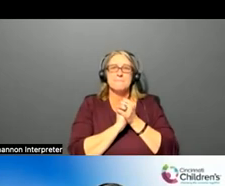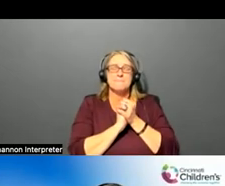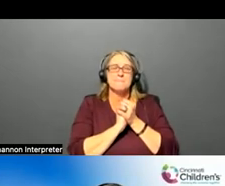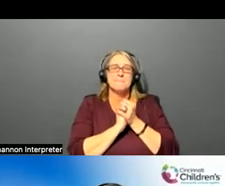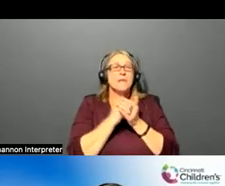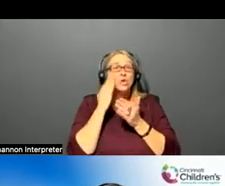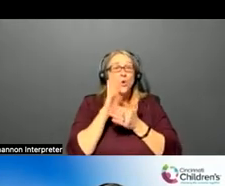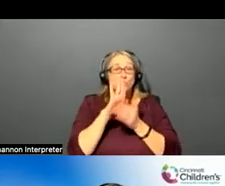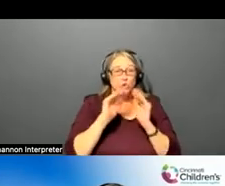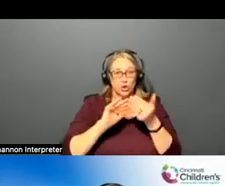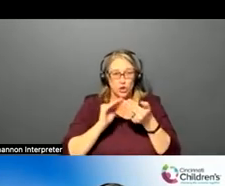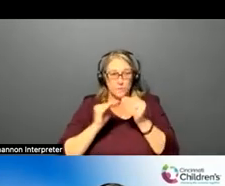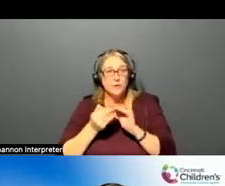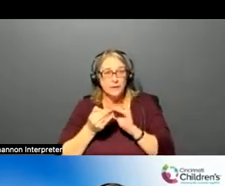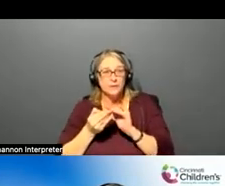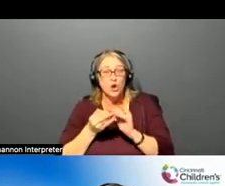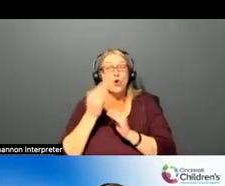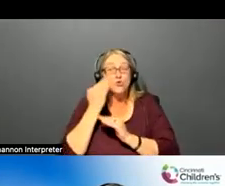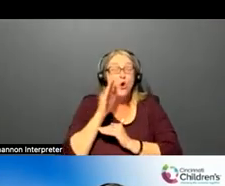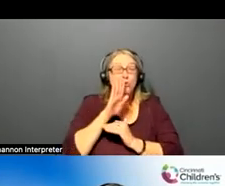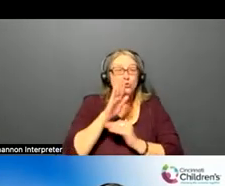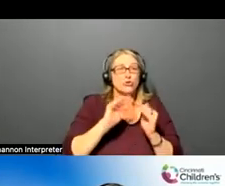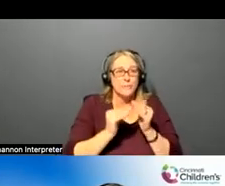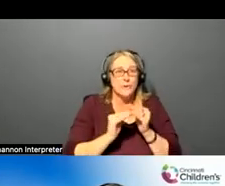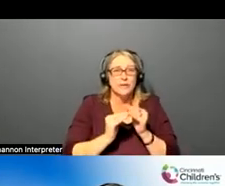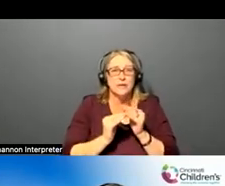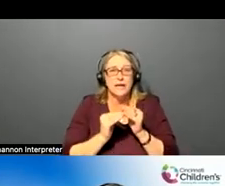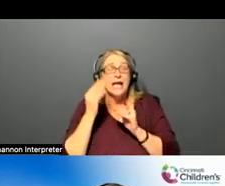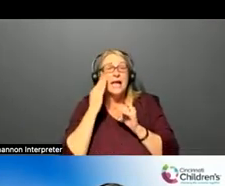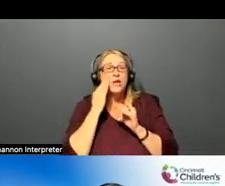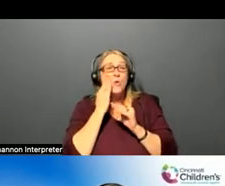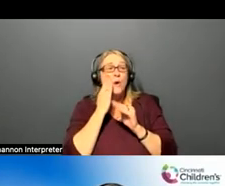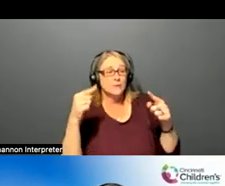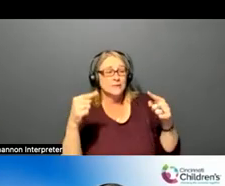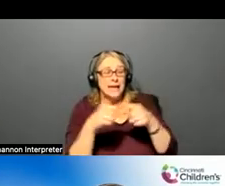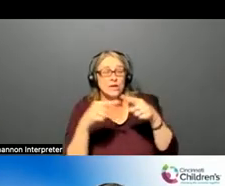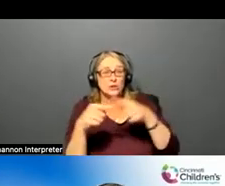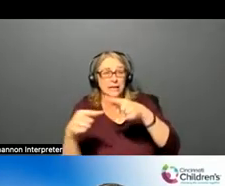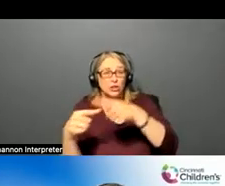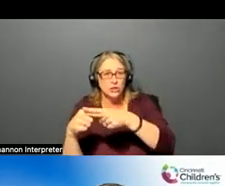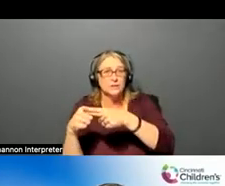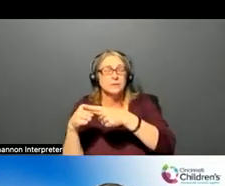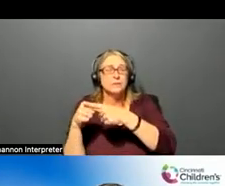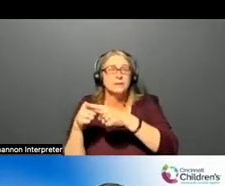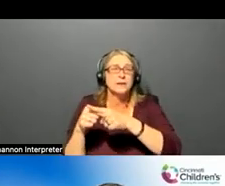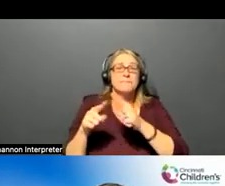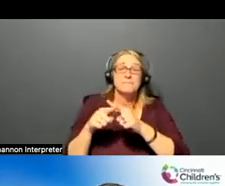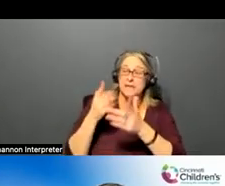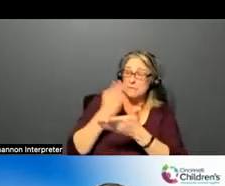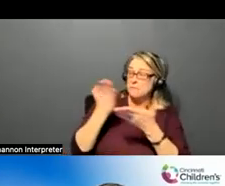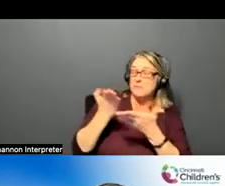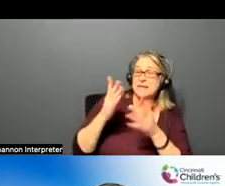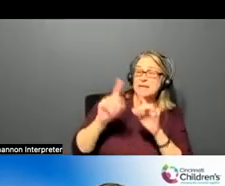your communities well, but know where the paths of intersections are. because some of you may be in